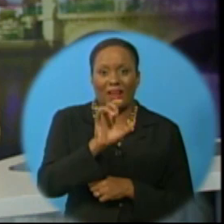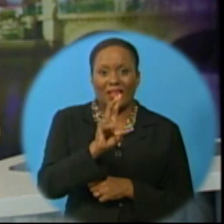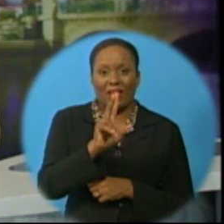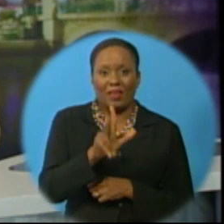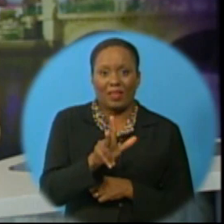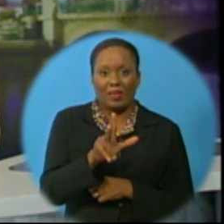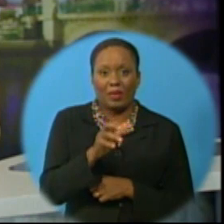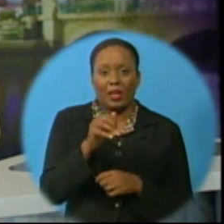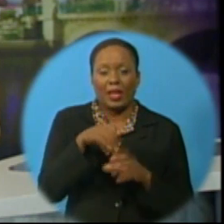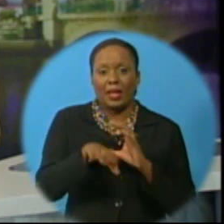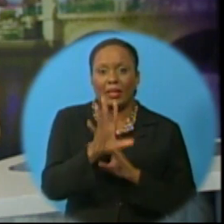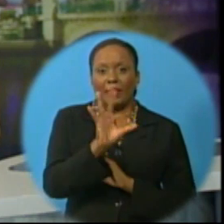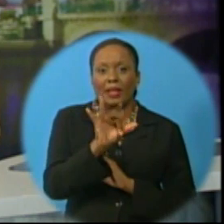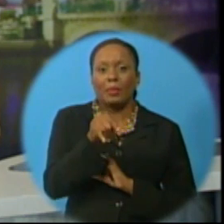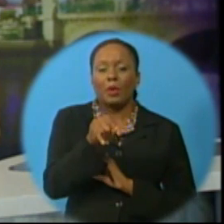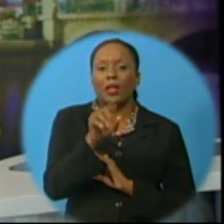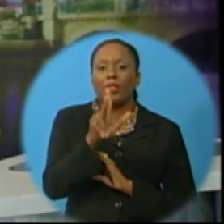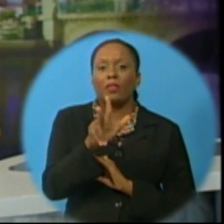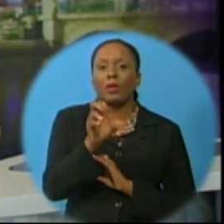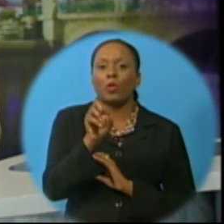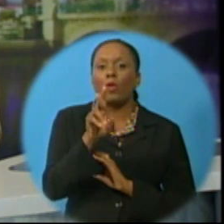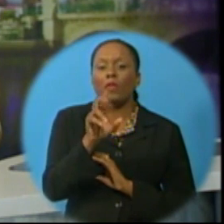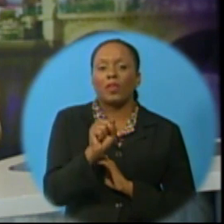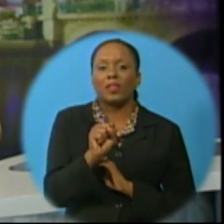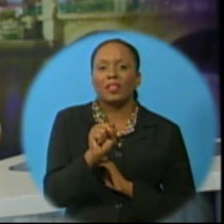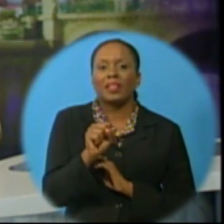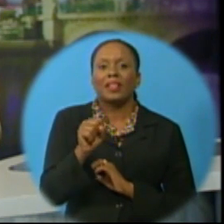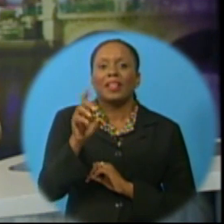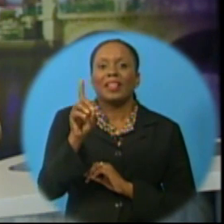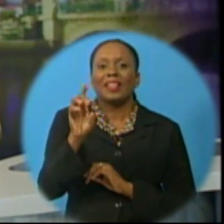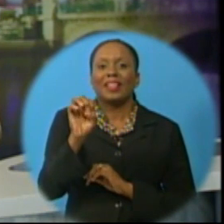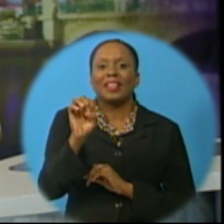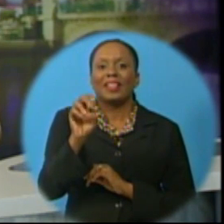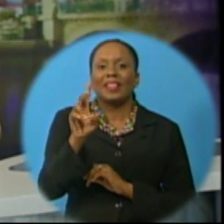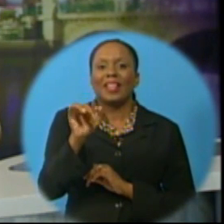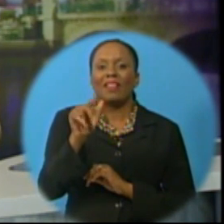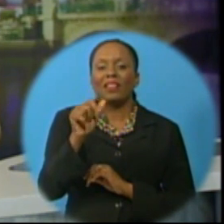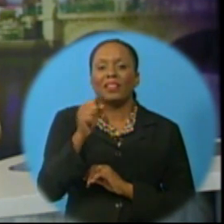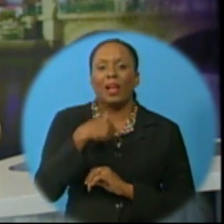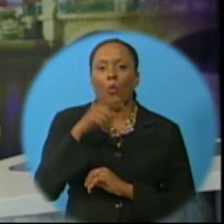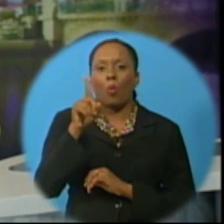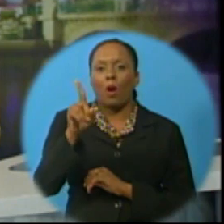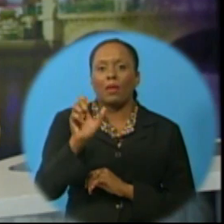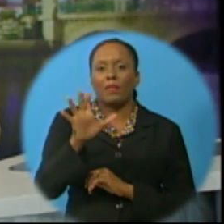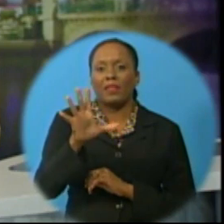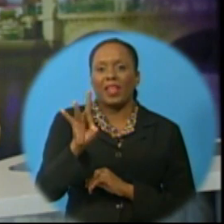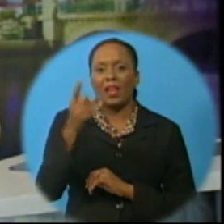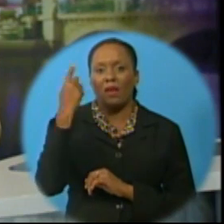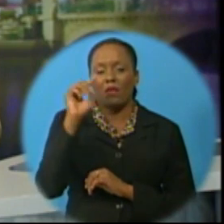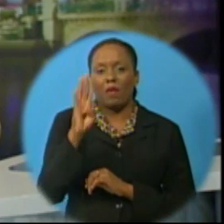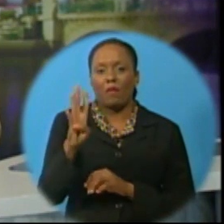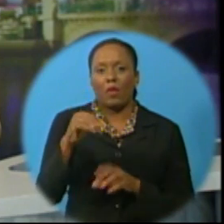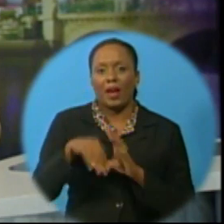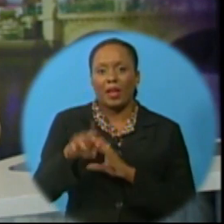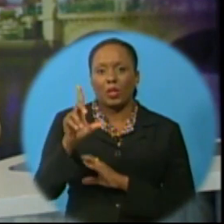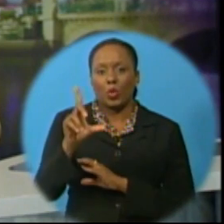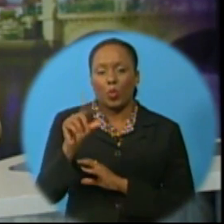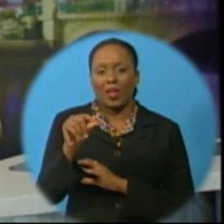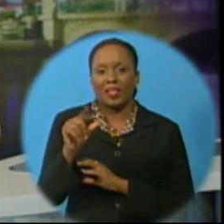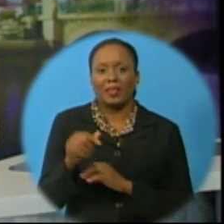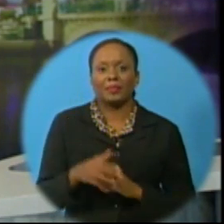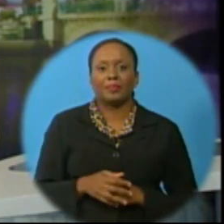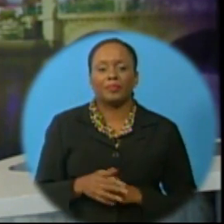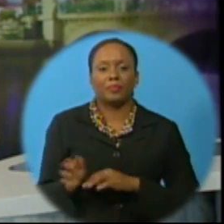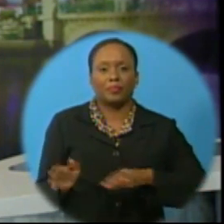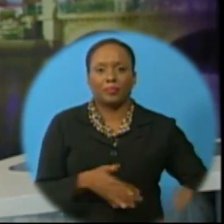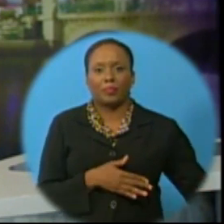Mumbai 173 in 19.3 overs, Daredevils 158 for 4 in their 20. More cricket news: